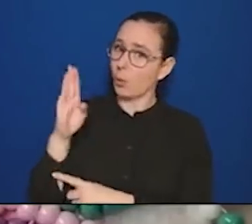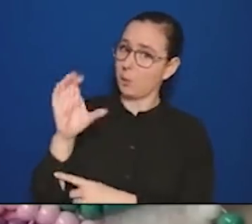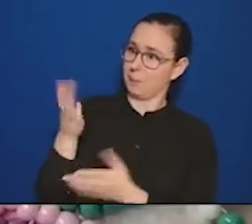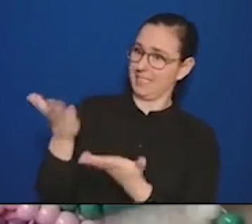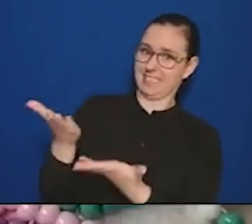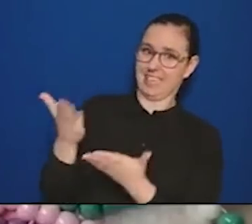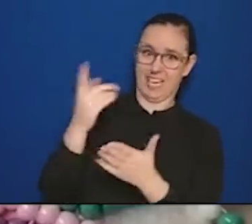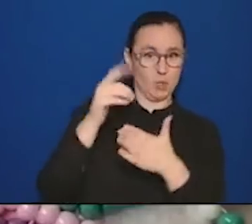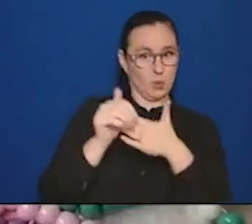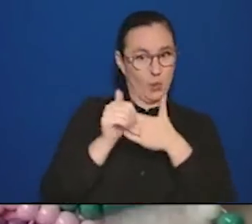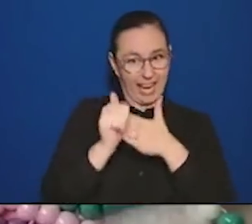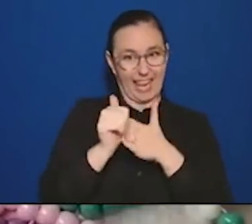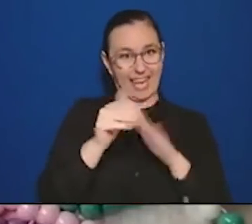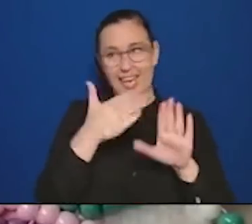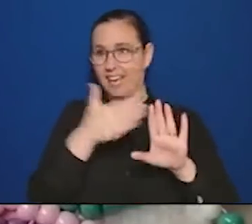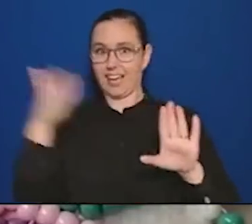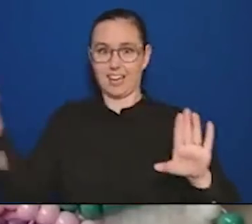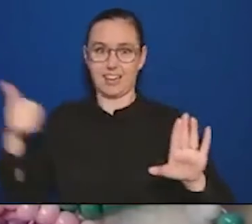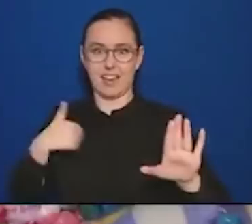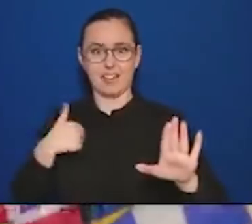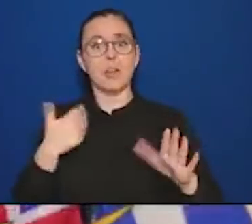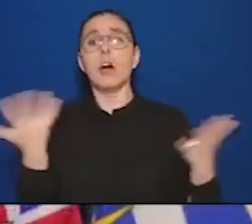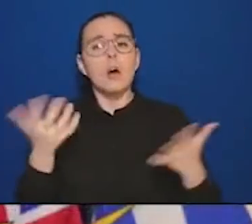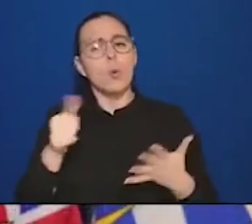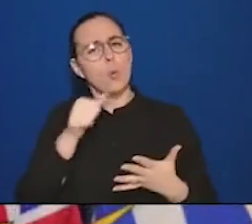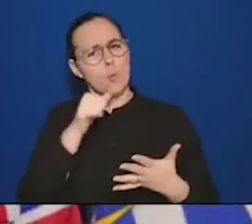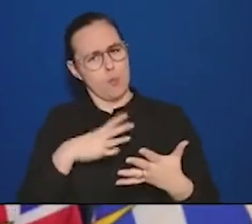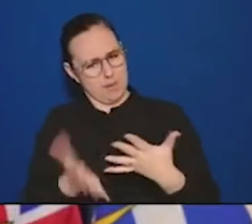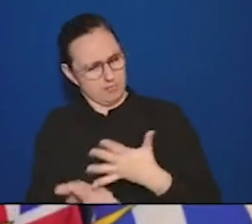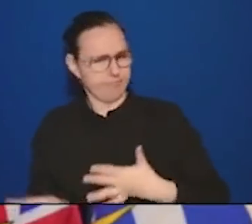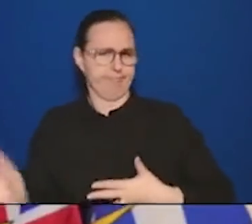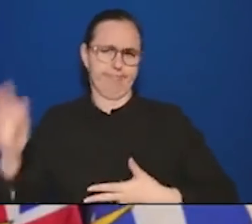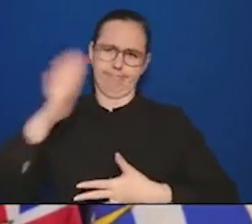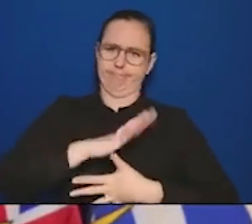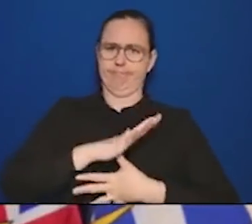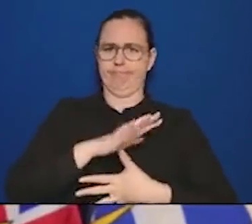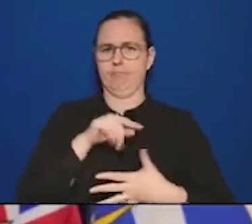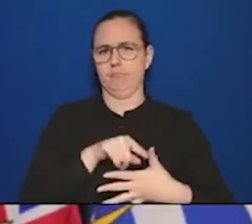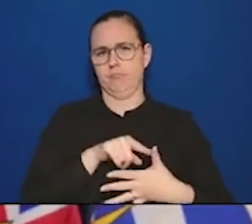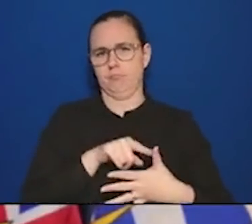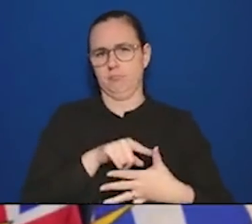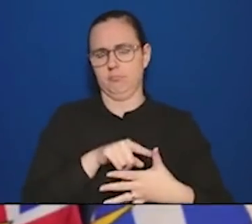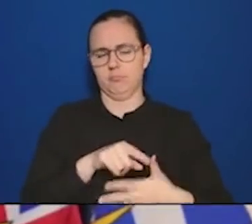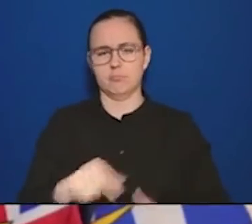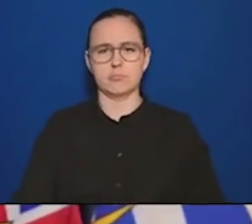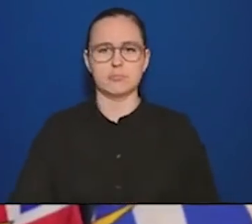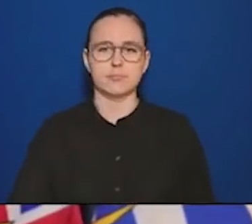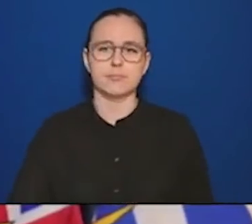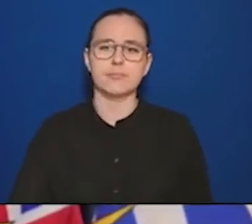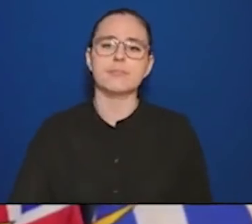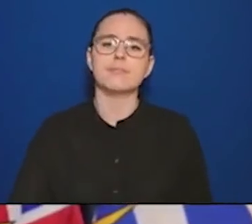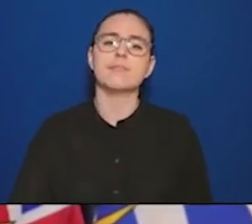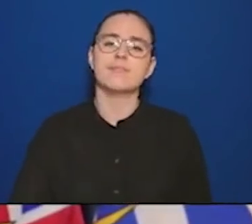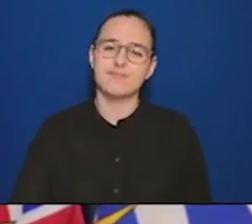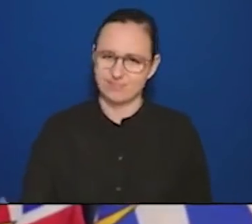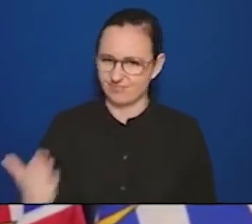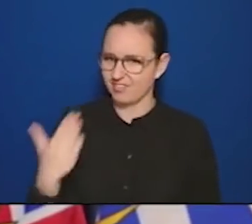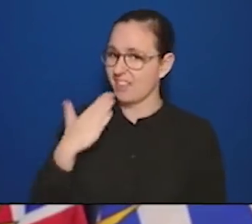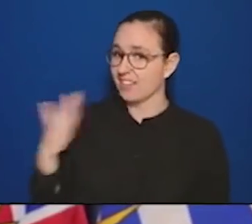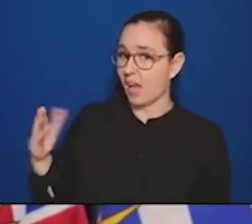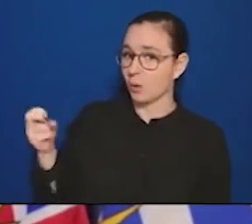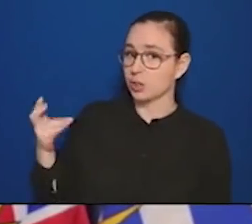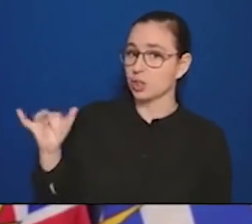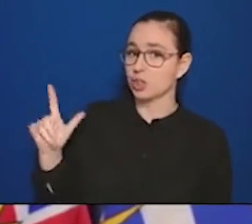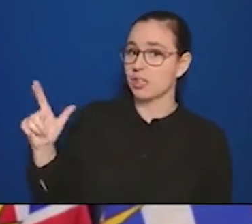you. Thank you, Sheila. Appreciate you joining us. And now we are ready to answer